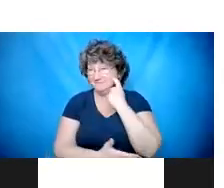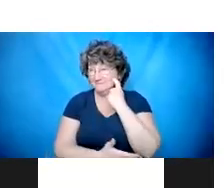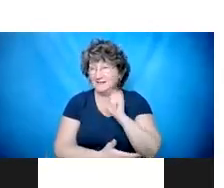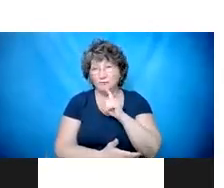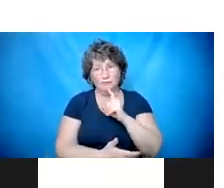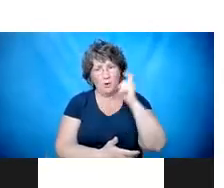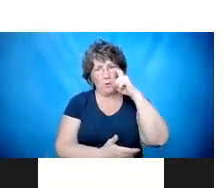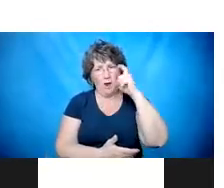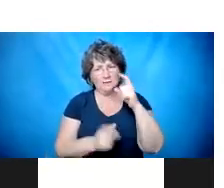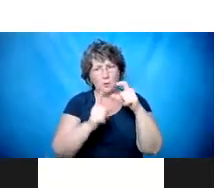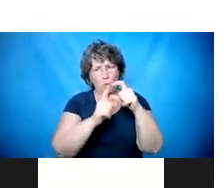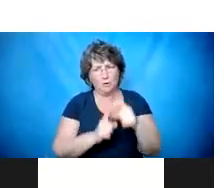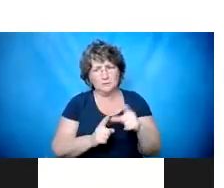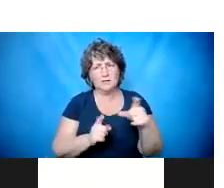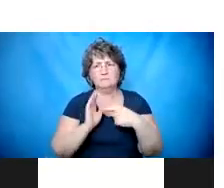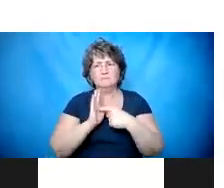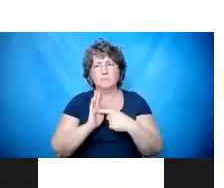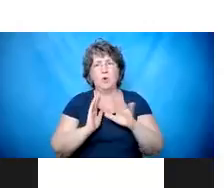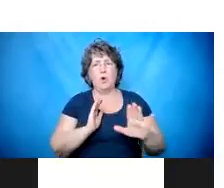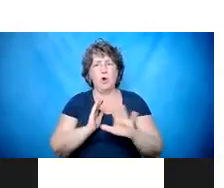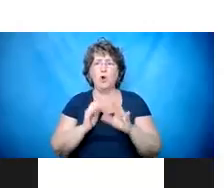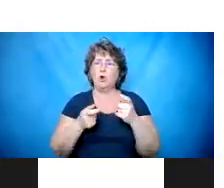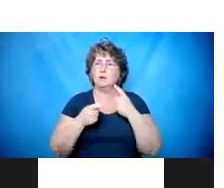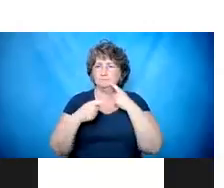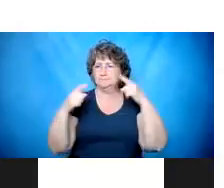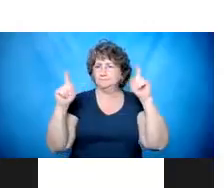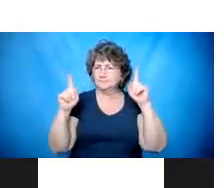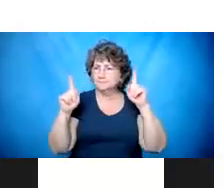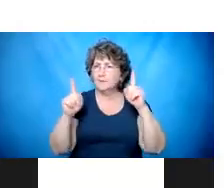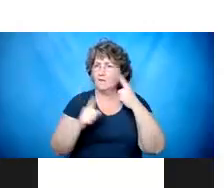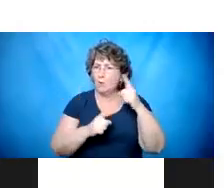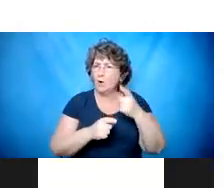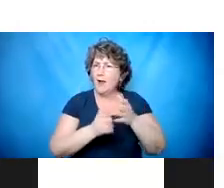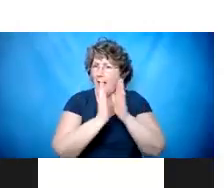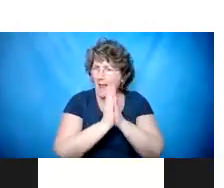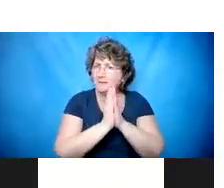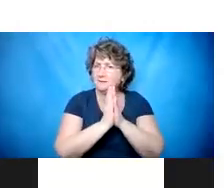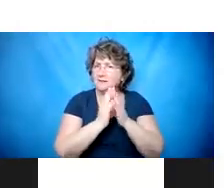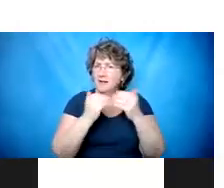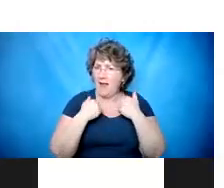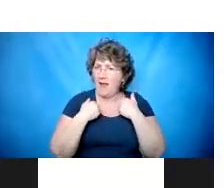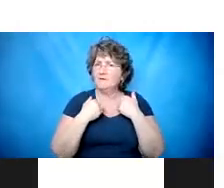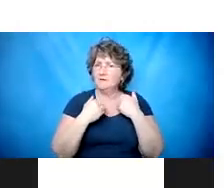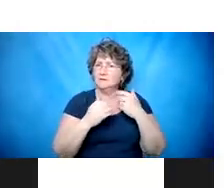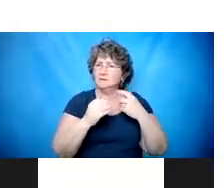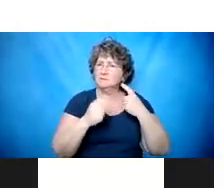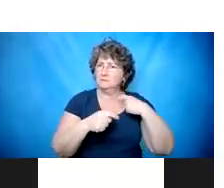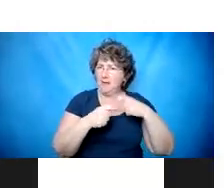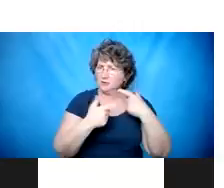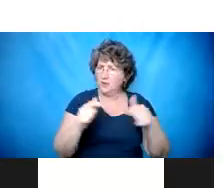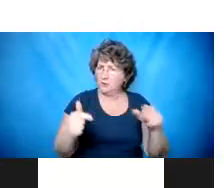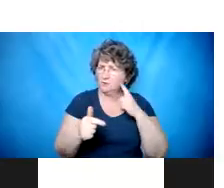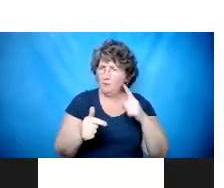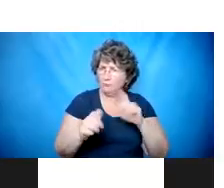effective strategies that she has used to advocate for herself in order to receive services for her children. As you heard, there are usually